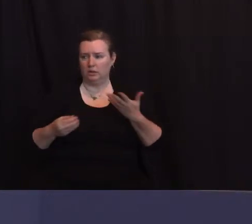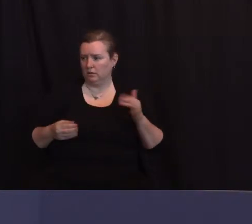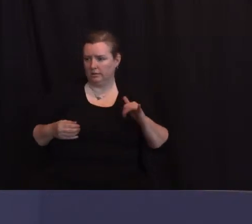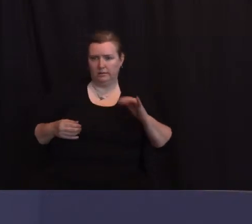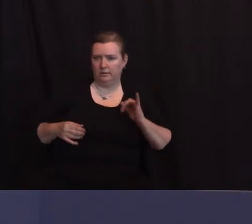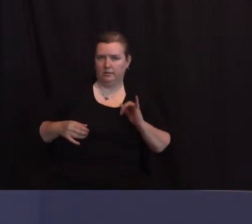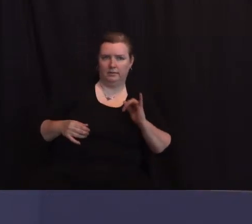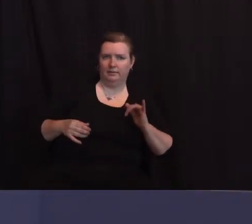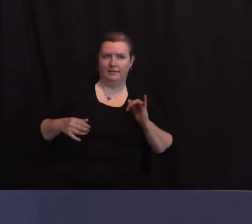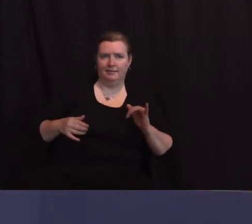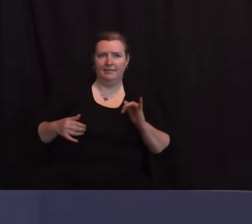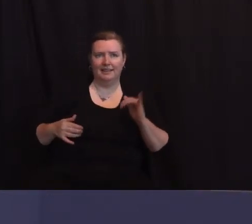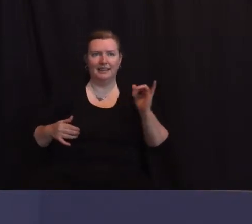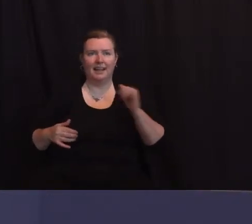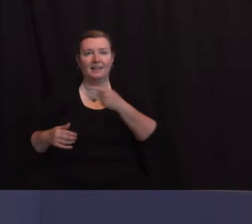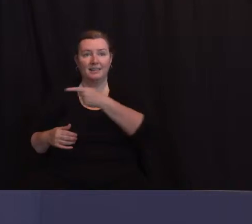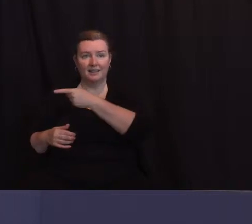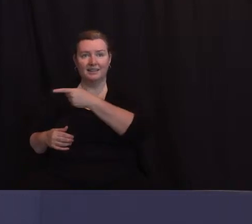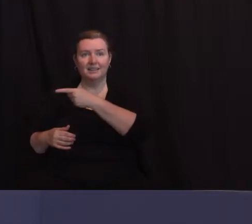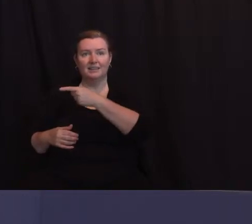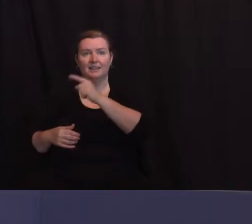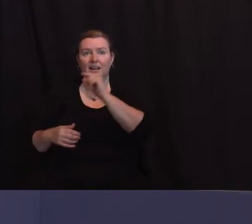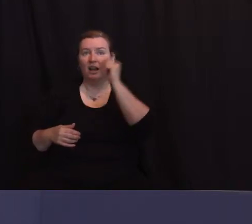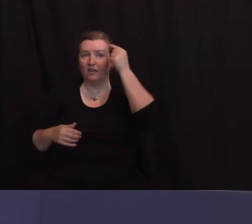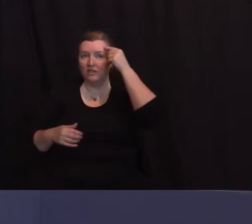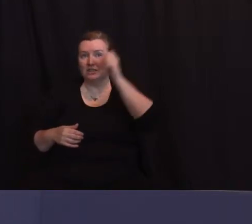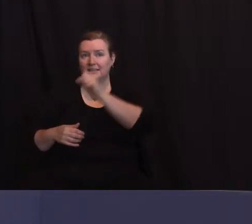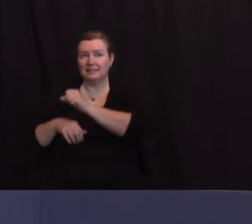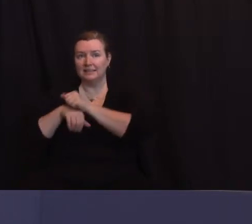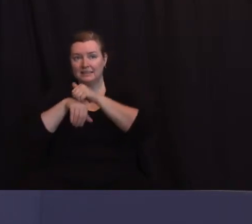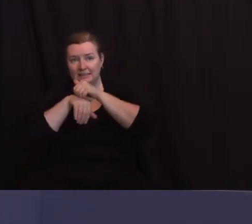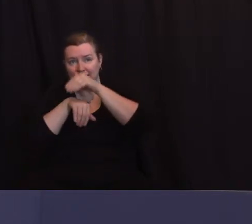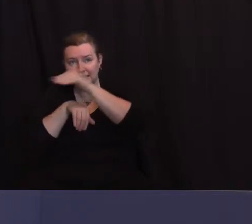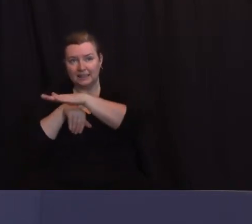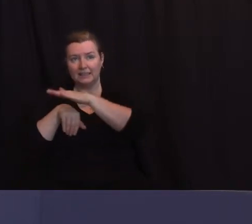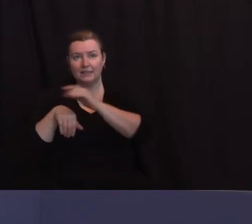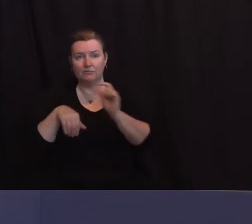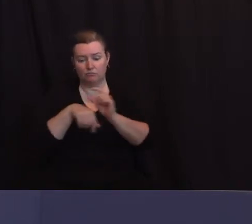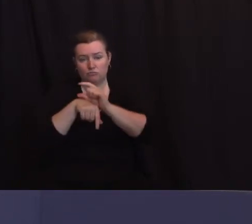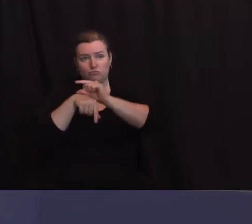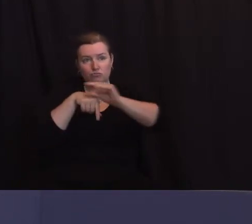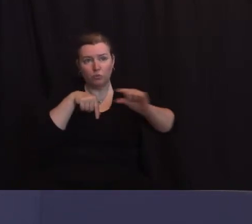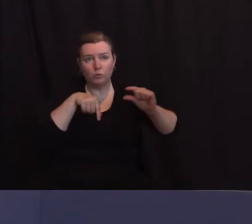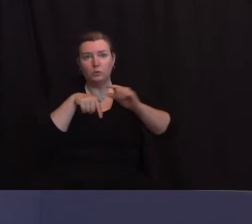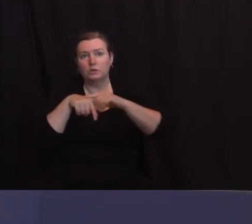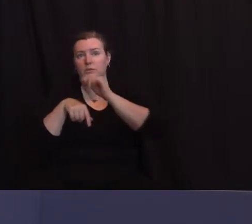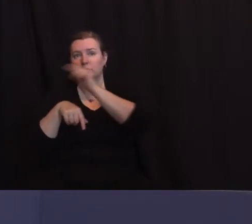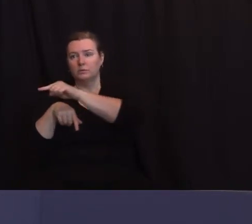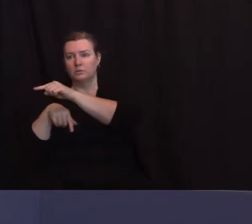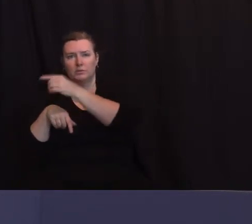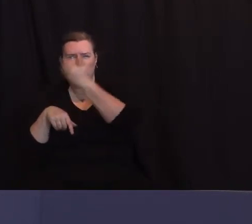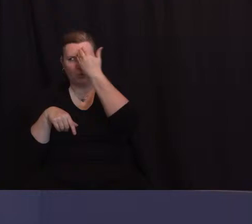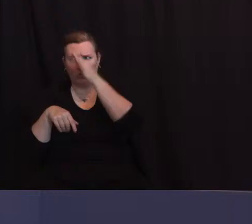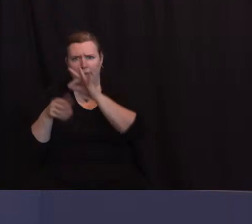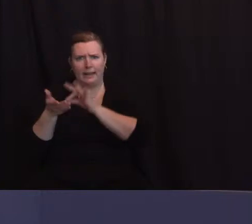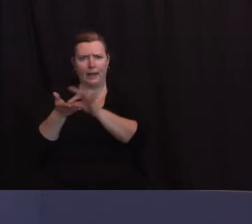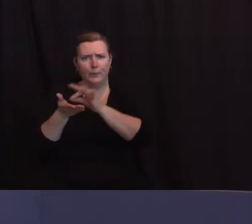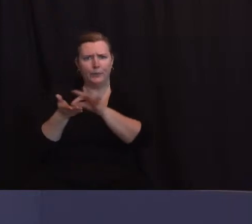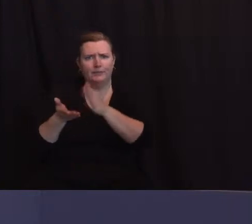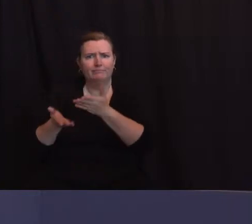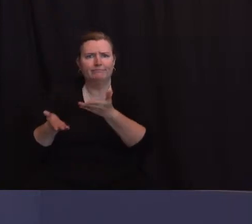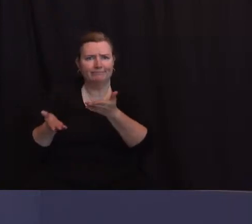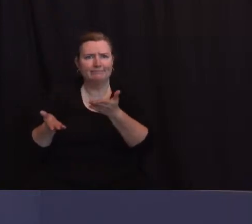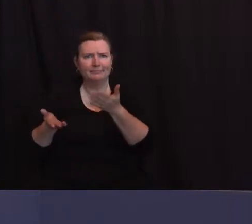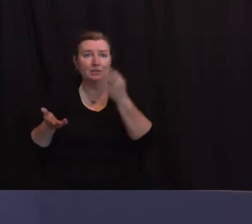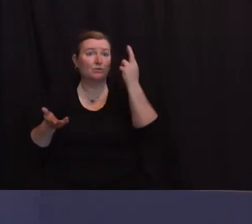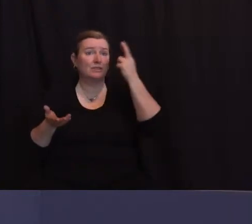a pharmacy, they have exactly what they sent and exactly what was delivered. So there's several reasons.